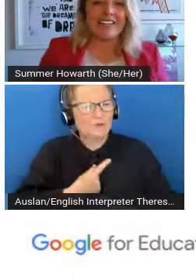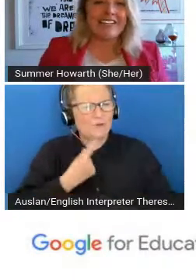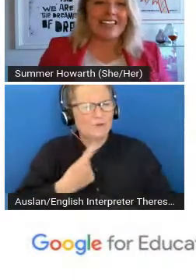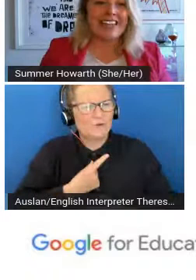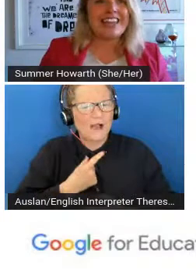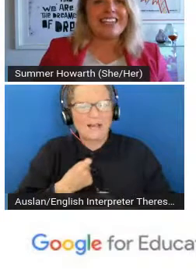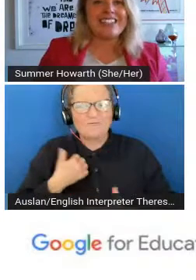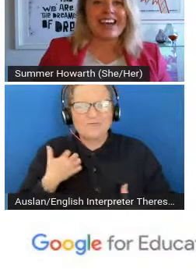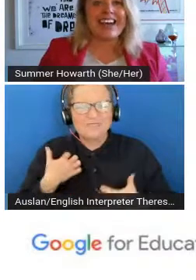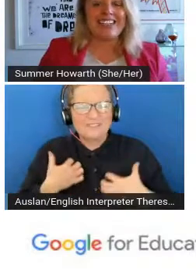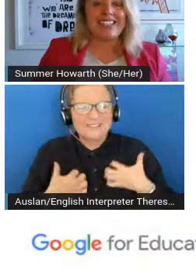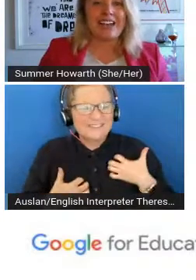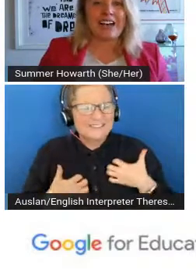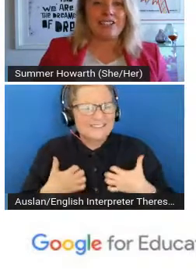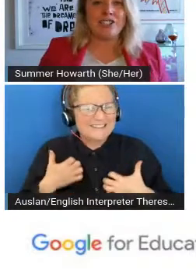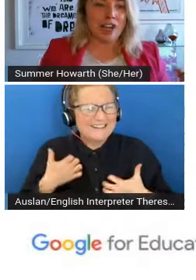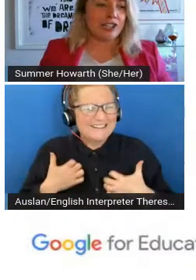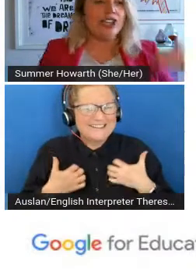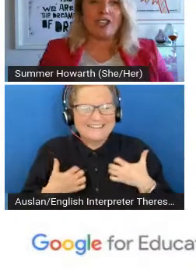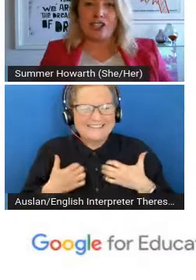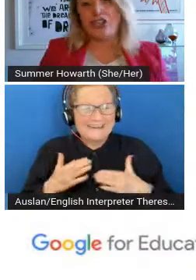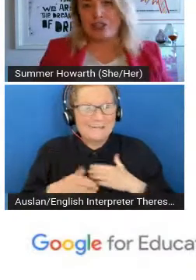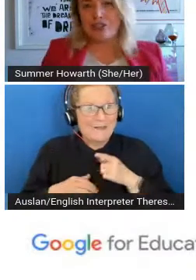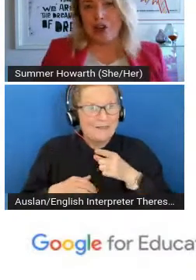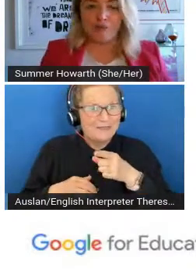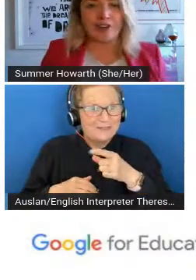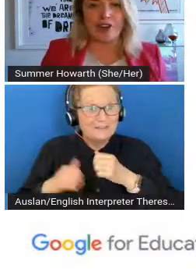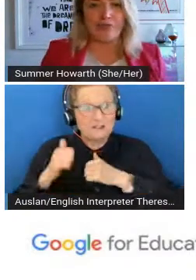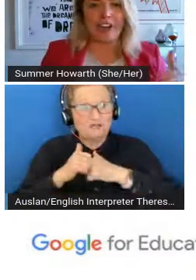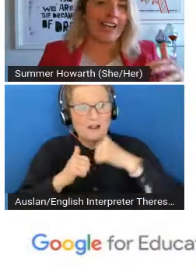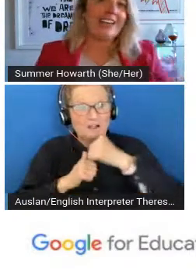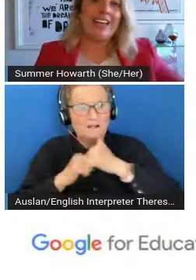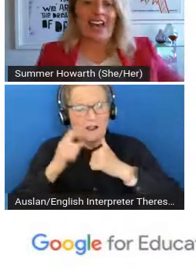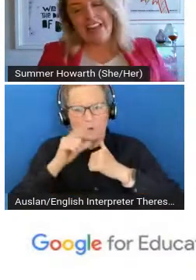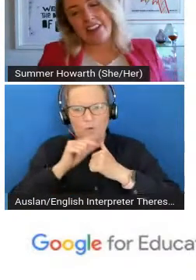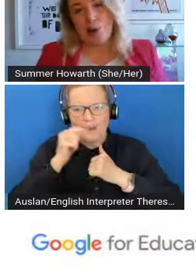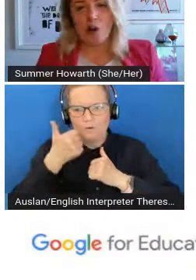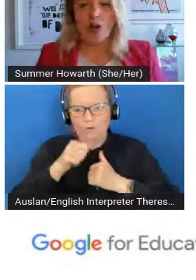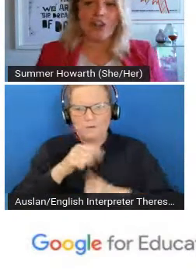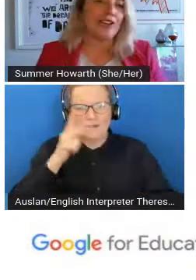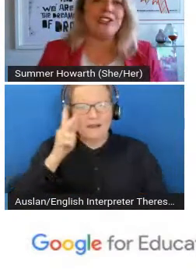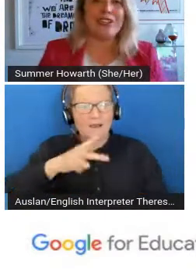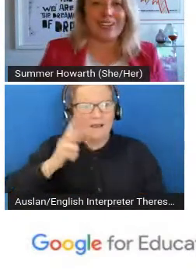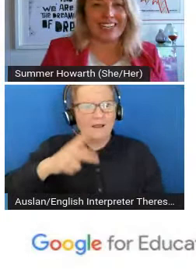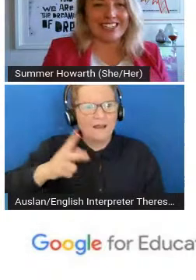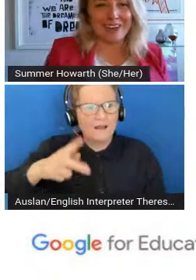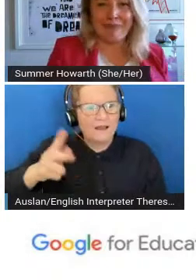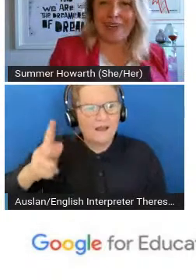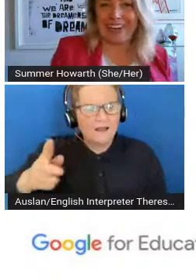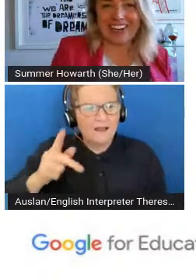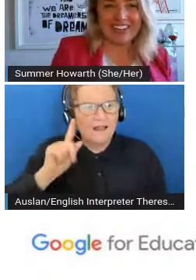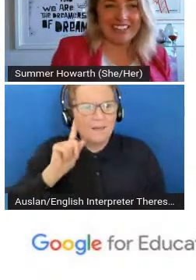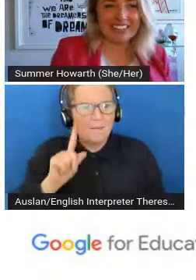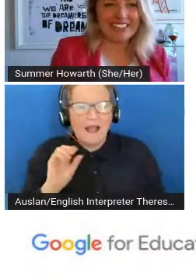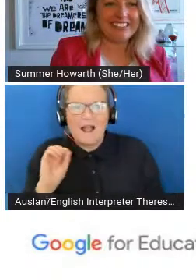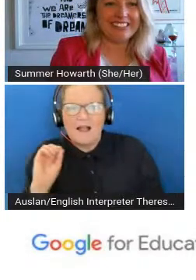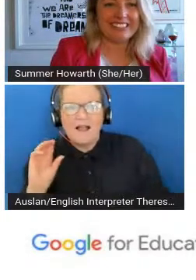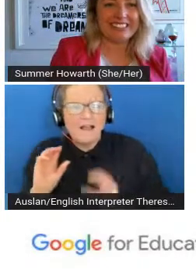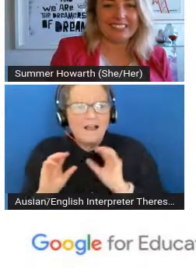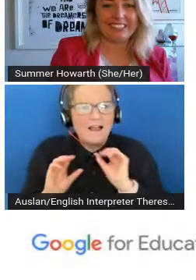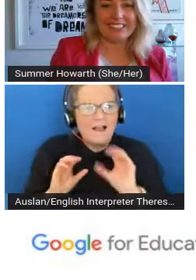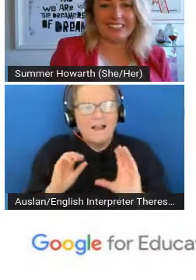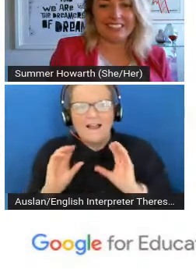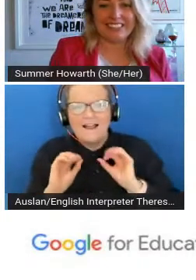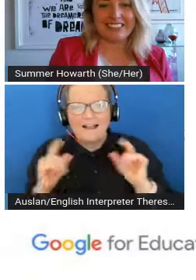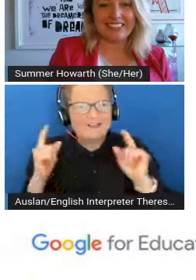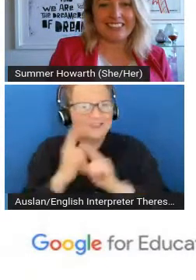about this as a structure that you can use over and over again, and then all of those trinkets you can put on it. Oh, that's